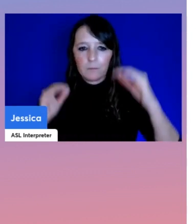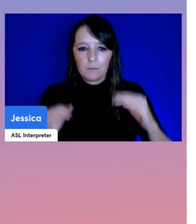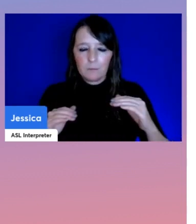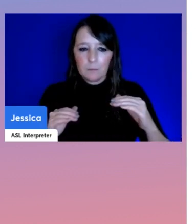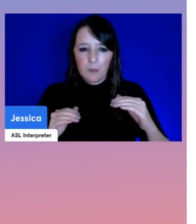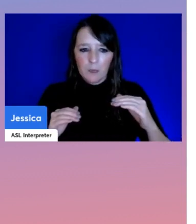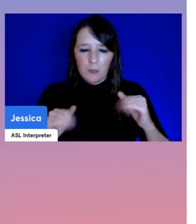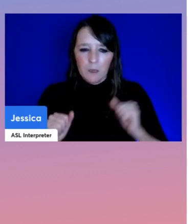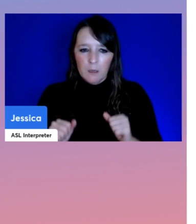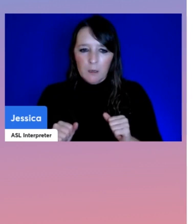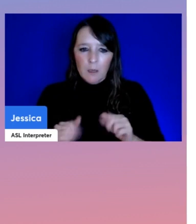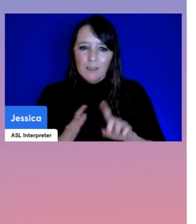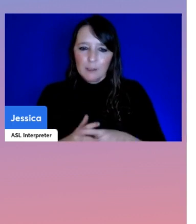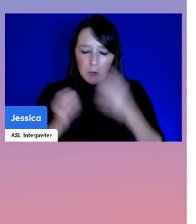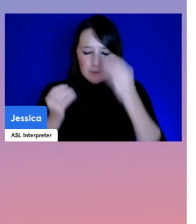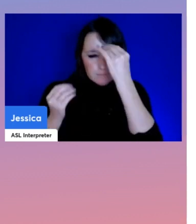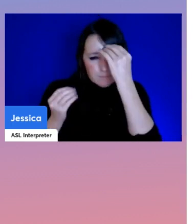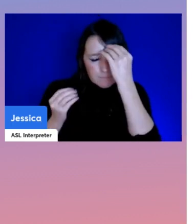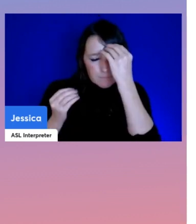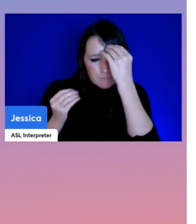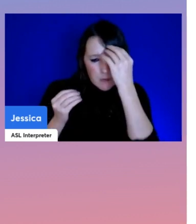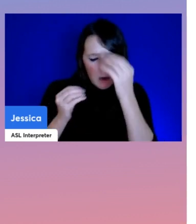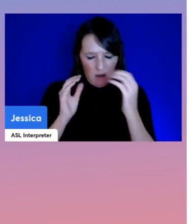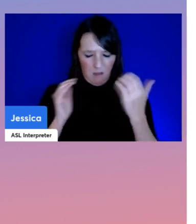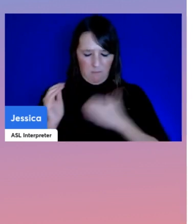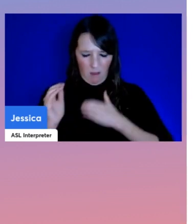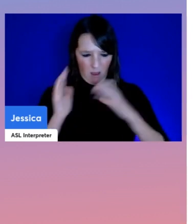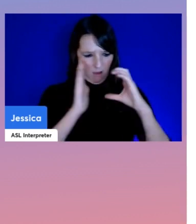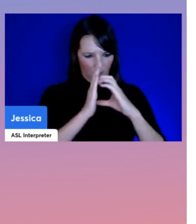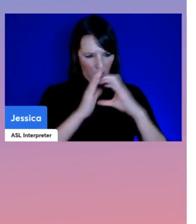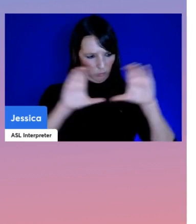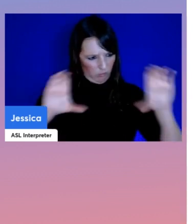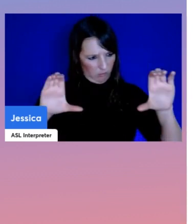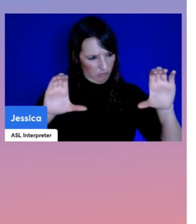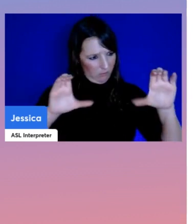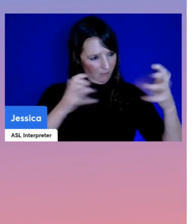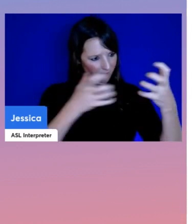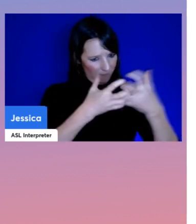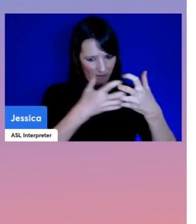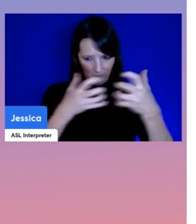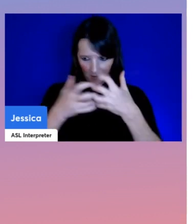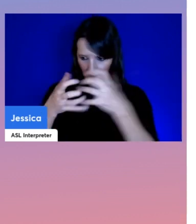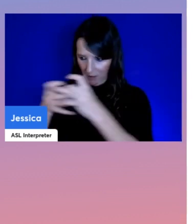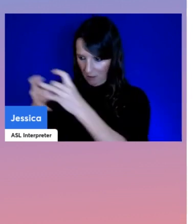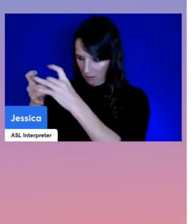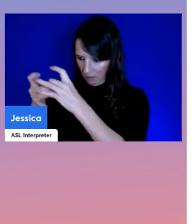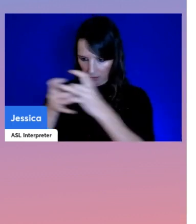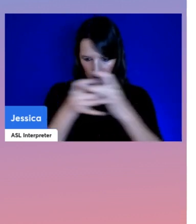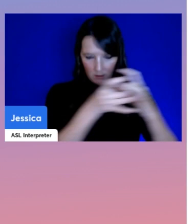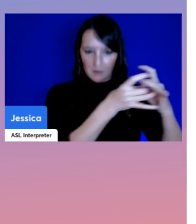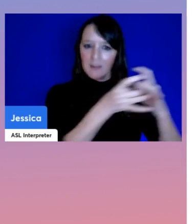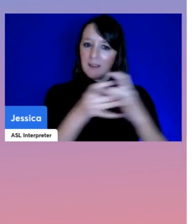Next, start thinking about how your modules fit together and start adding integration testing for your modules.